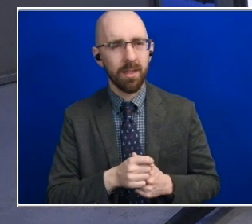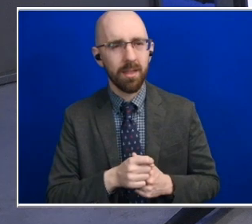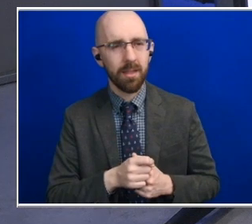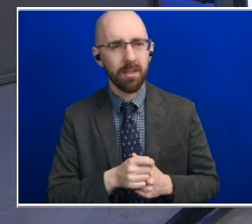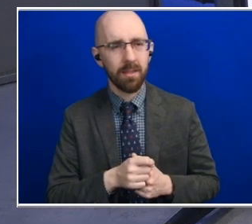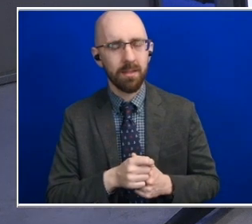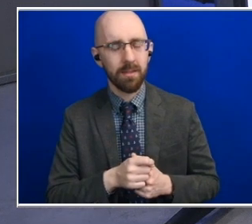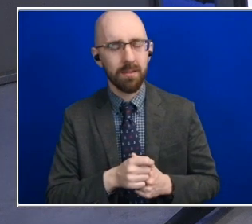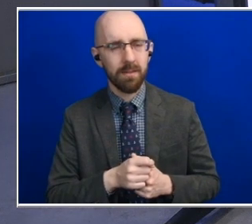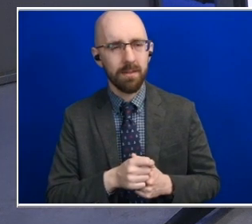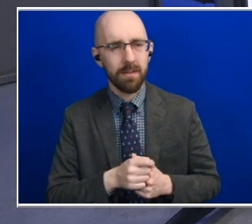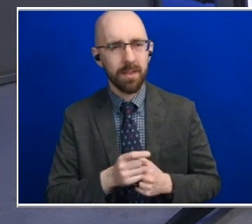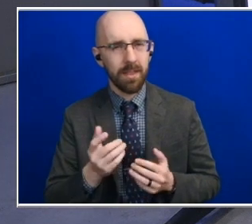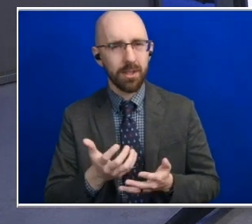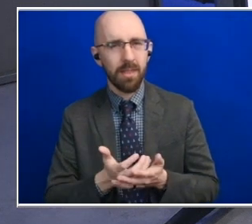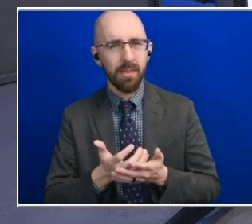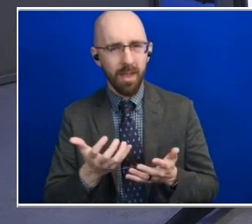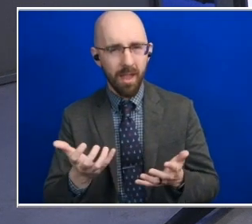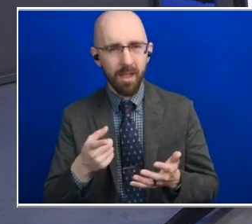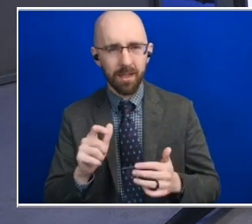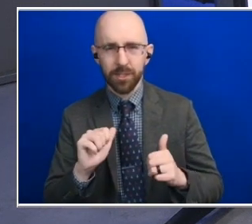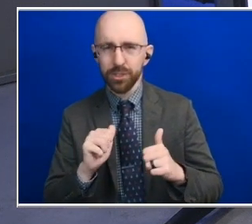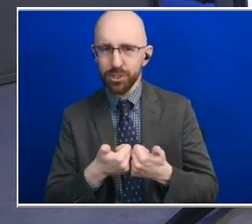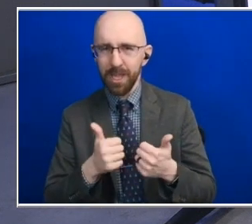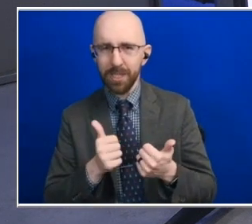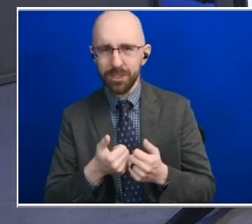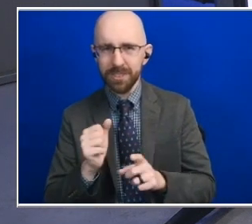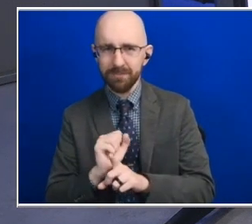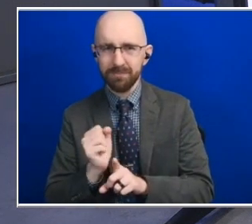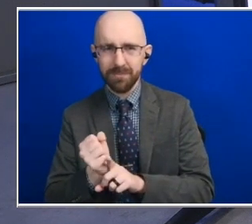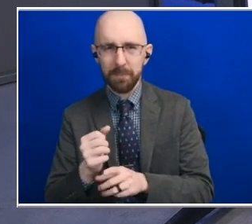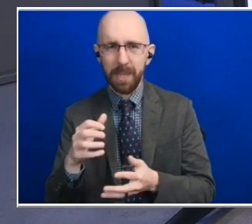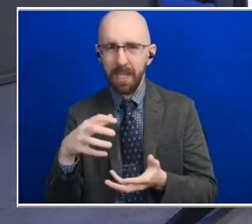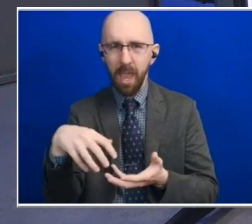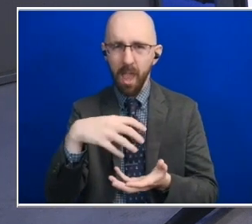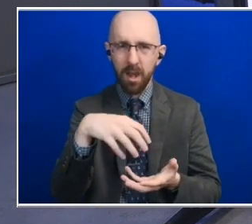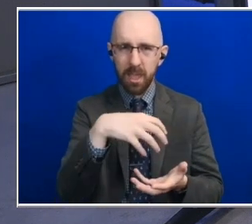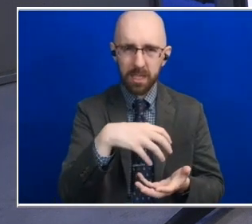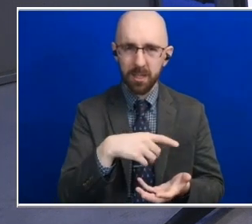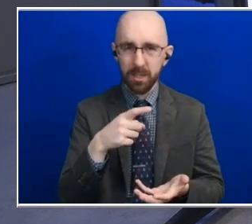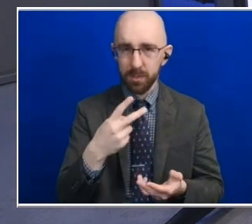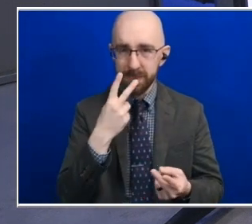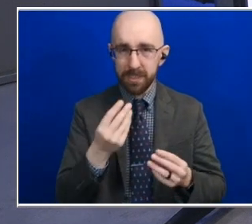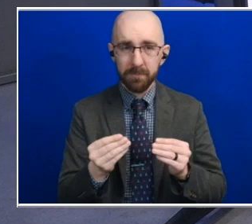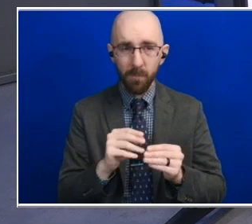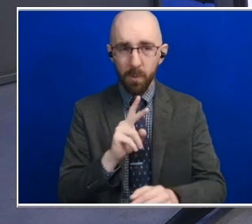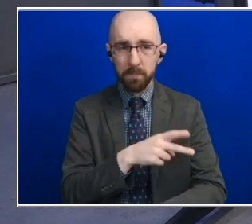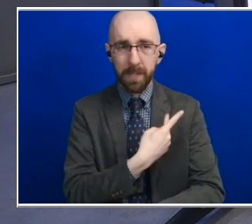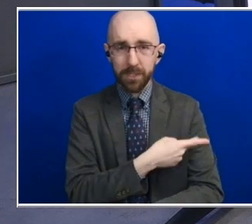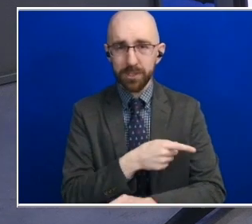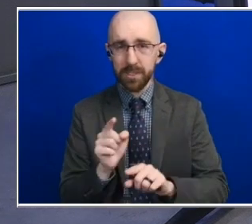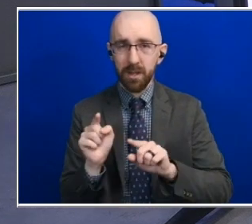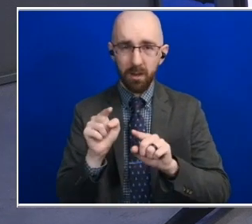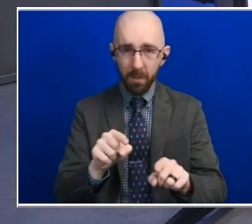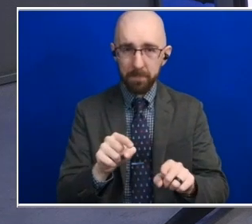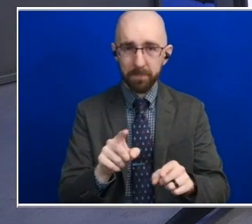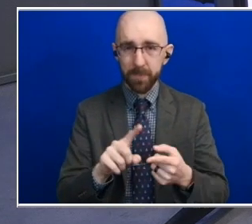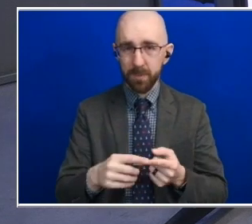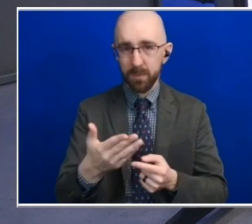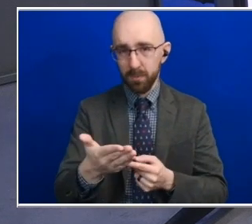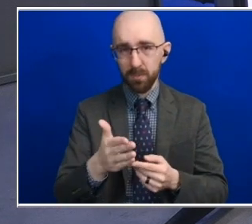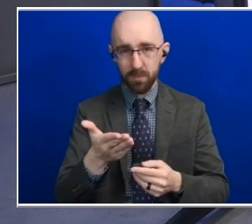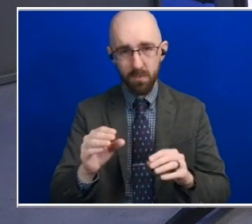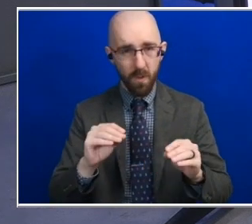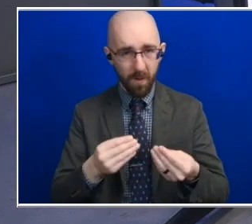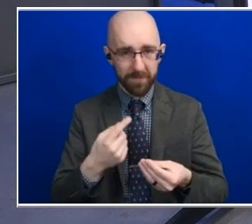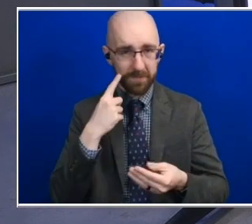there's a lot. These are challenging times, right? A little chaotic. Are you seeing more patients come to you, or more people come to you for help with